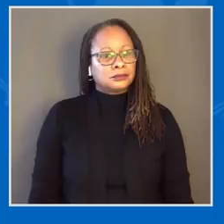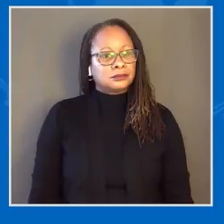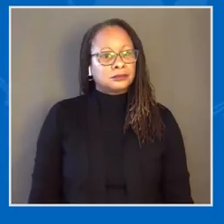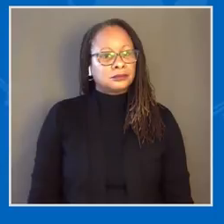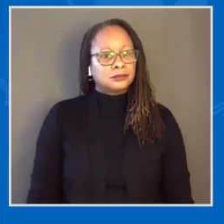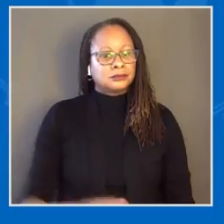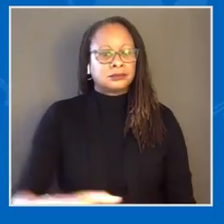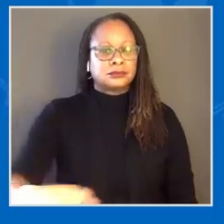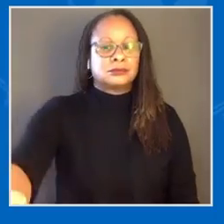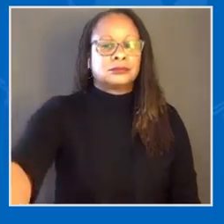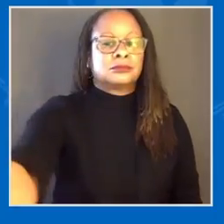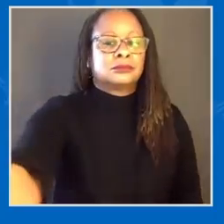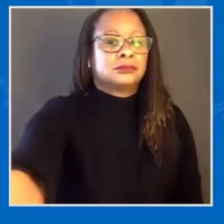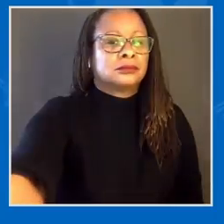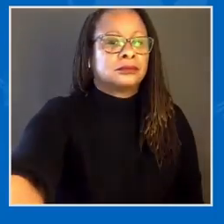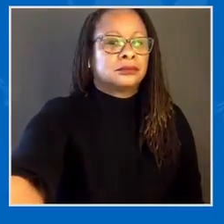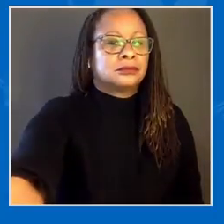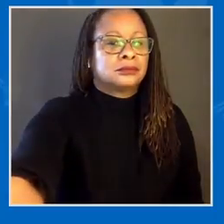Got everybody. Okay.